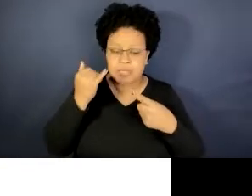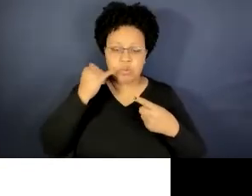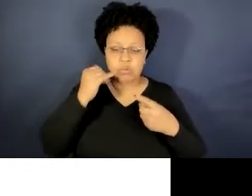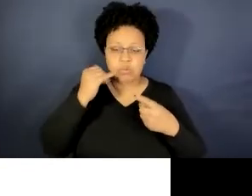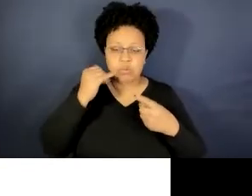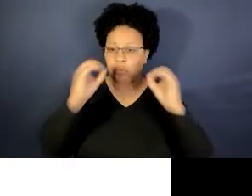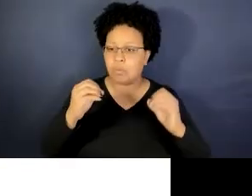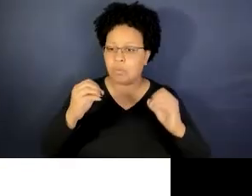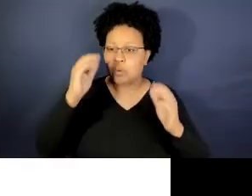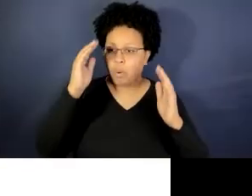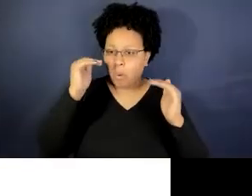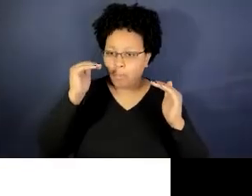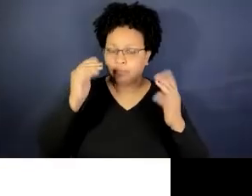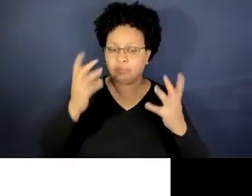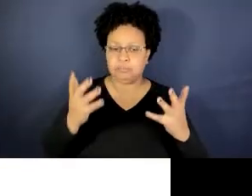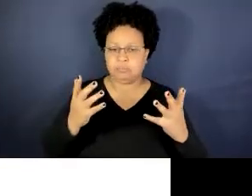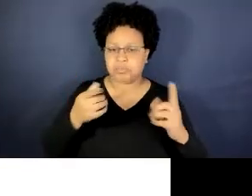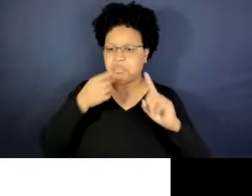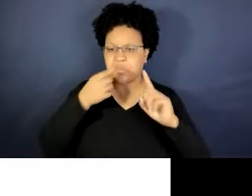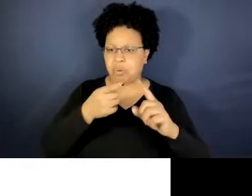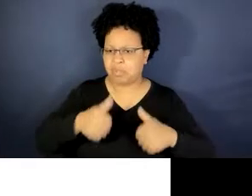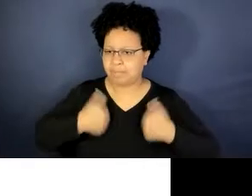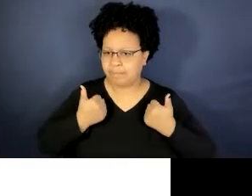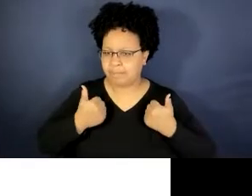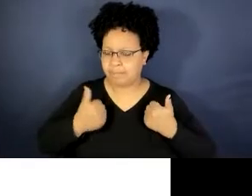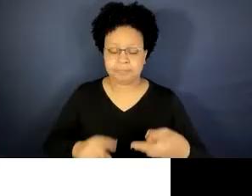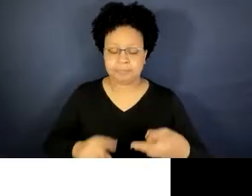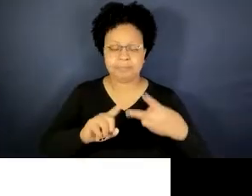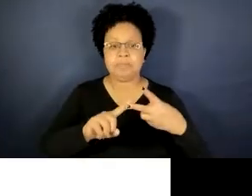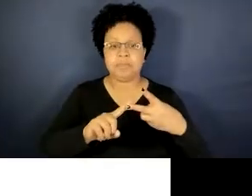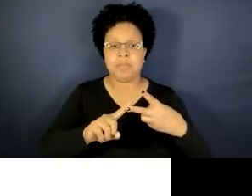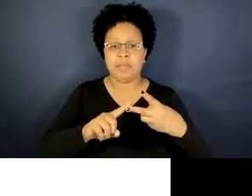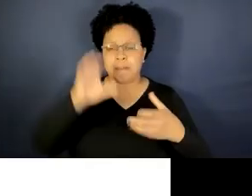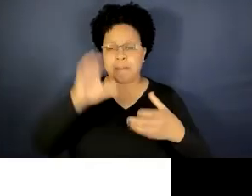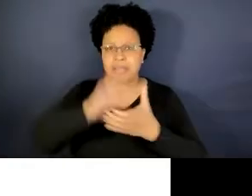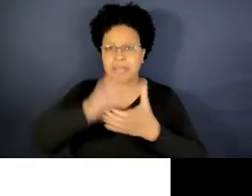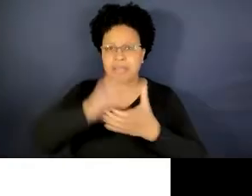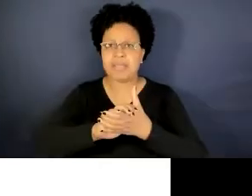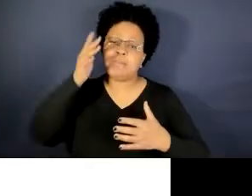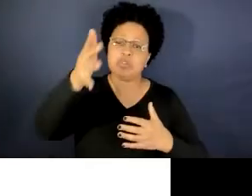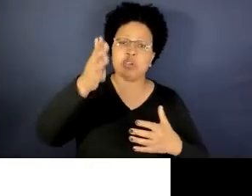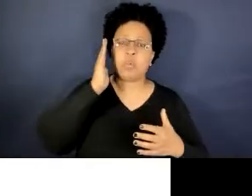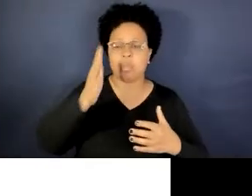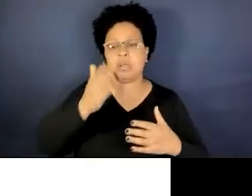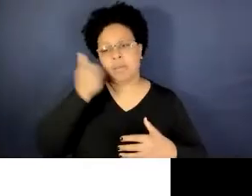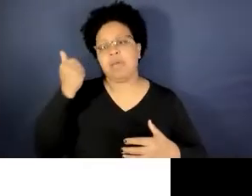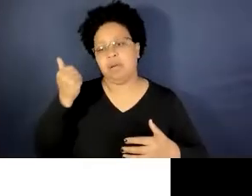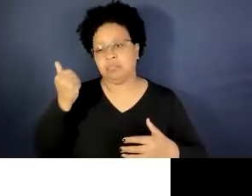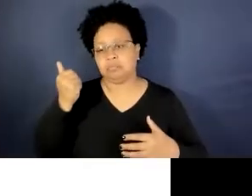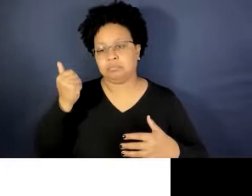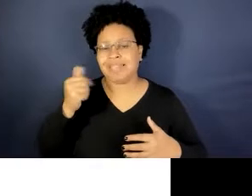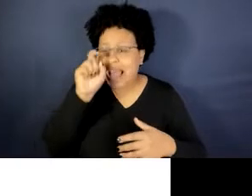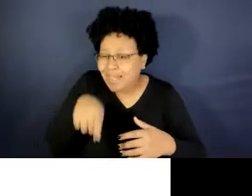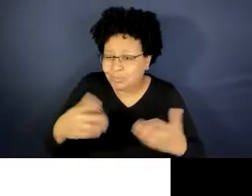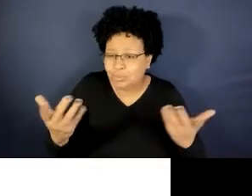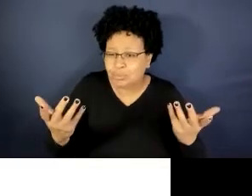be? To believe that your future will be better. It's got to be.